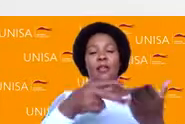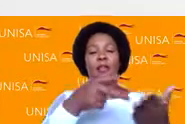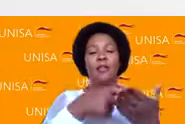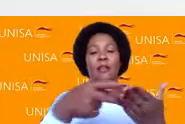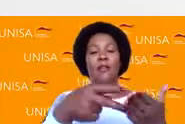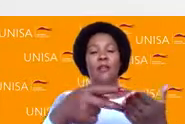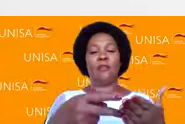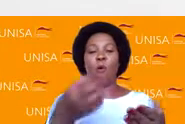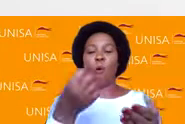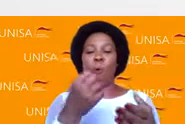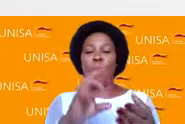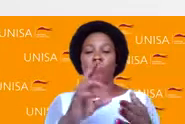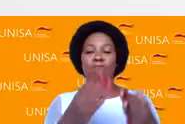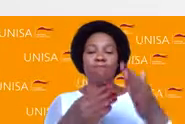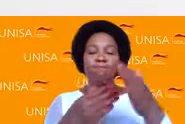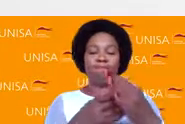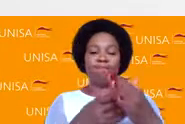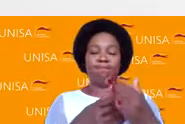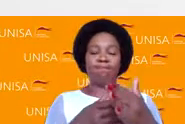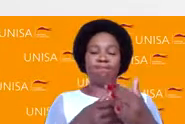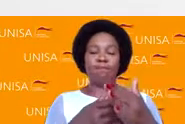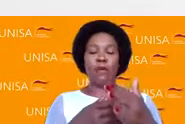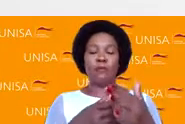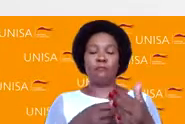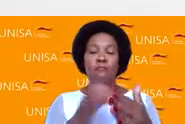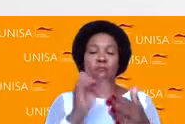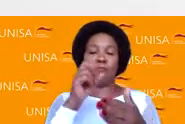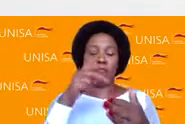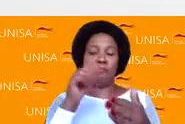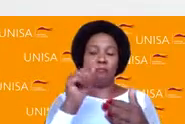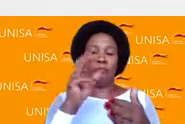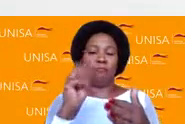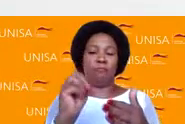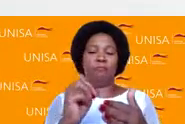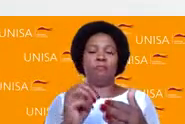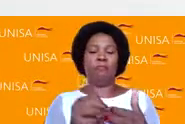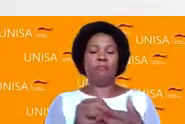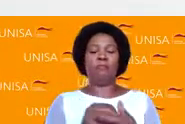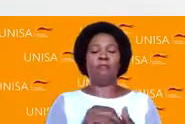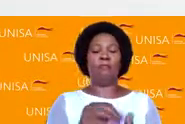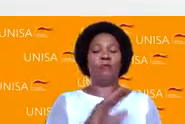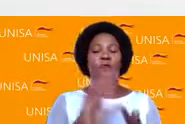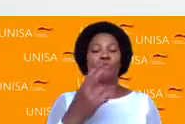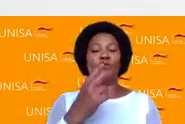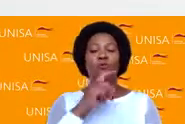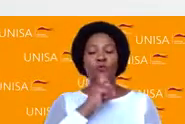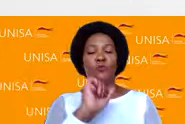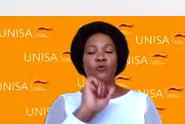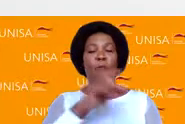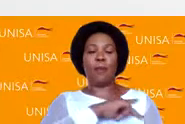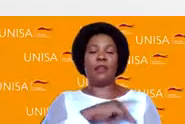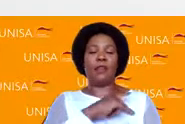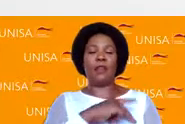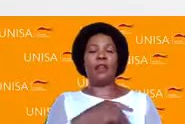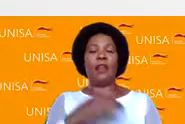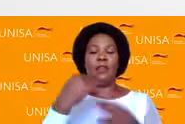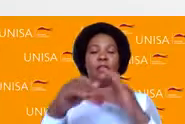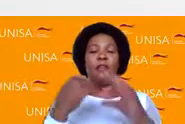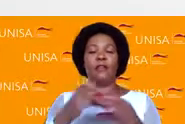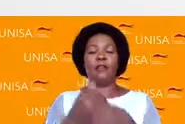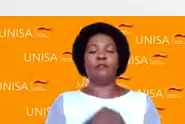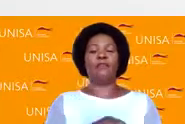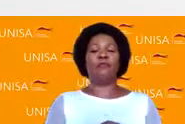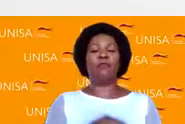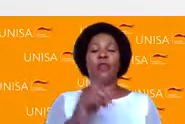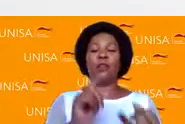might be flagged as spam if it's from a Gmail or external account. Just another note on myLife emails.